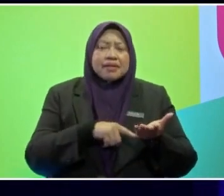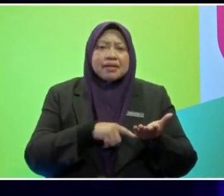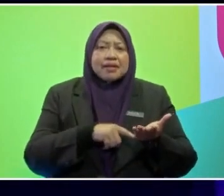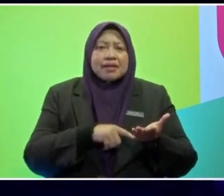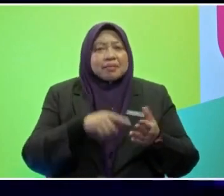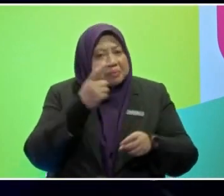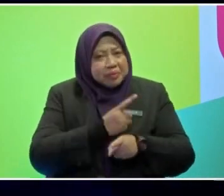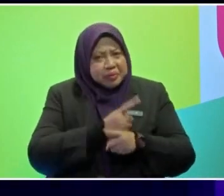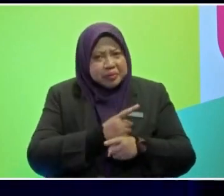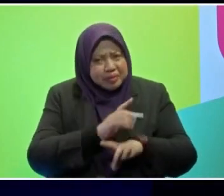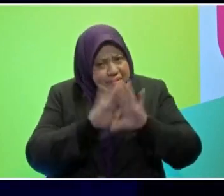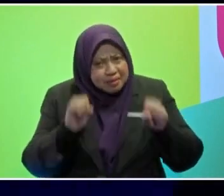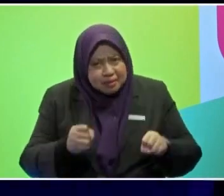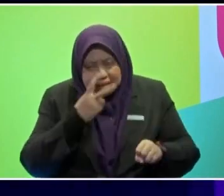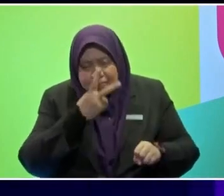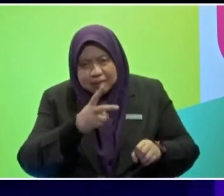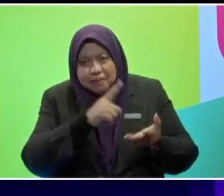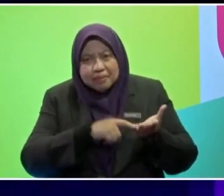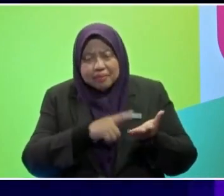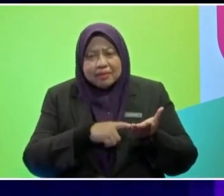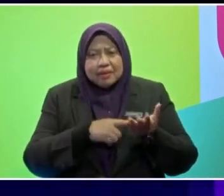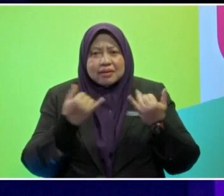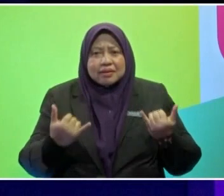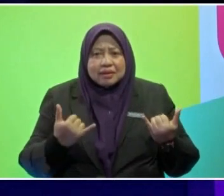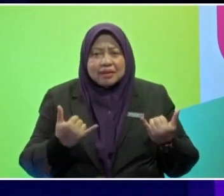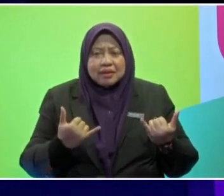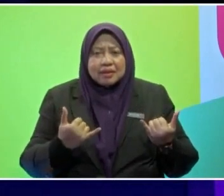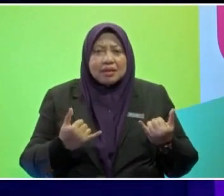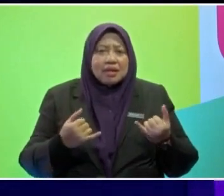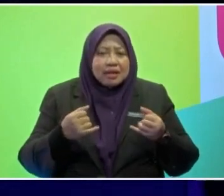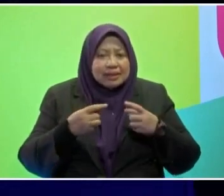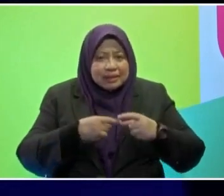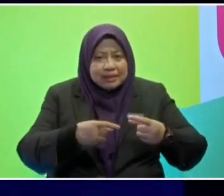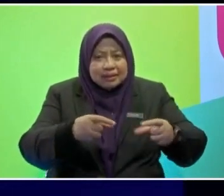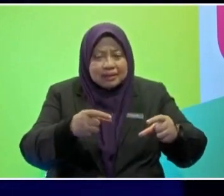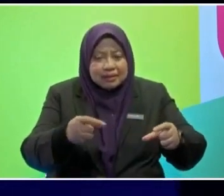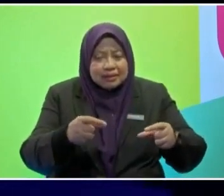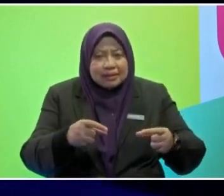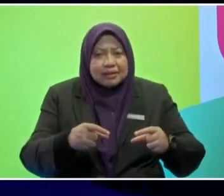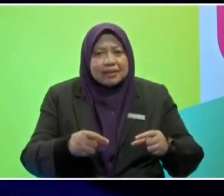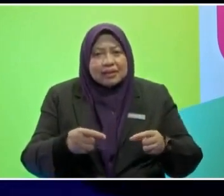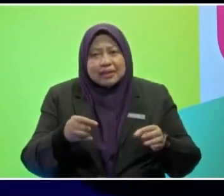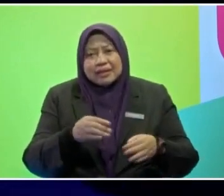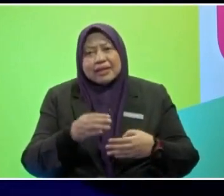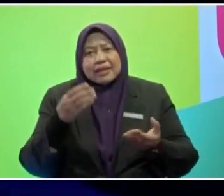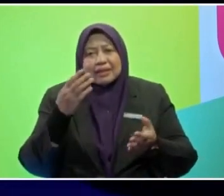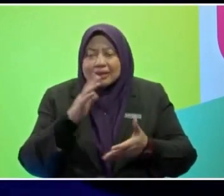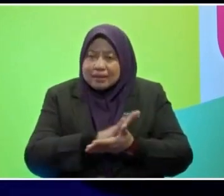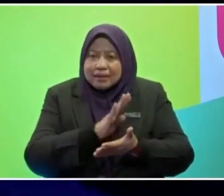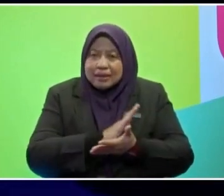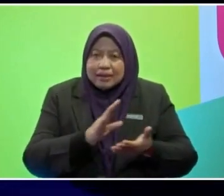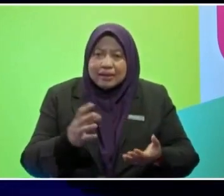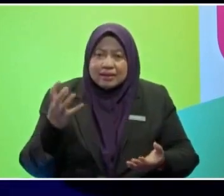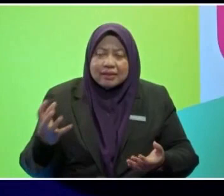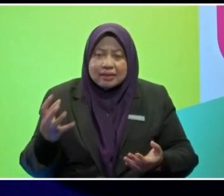you're right. There's nothing there. Yes. But now, I'm going to move the second card towards the left. Mm-hmm. Towards